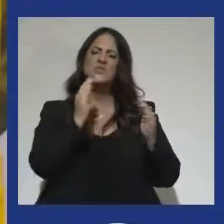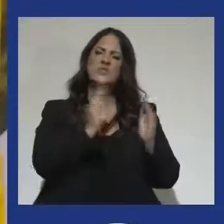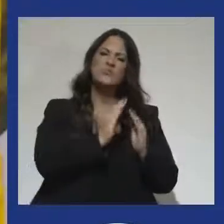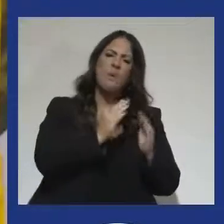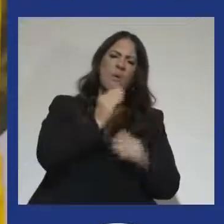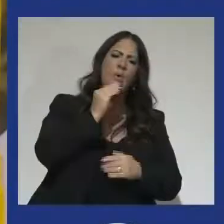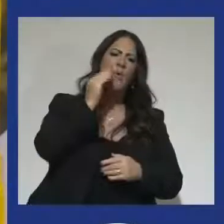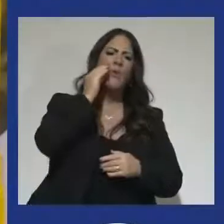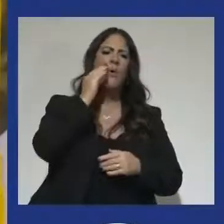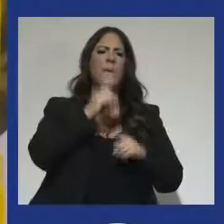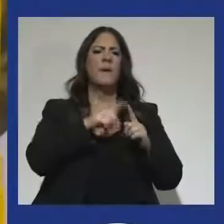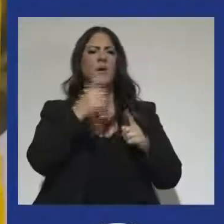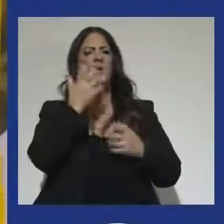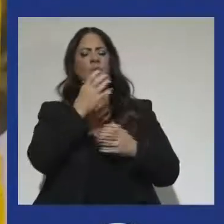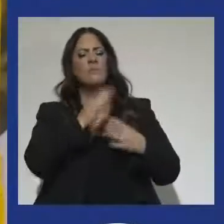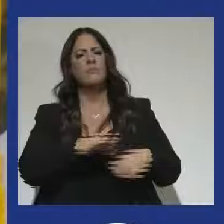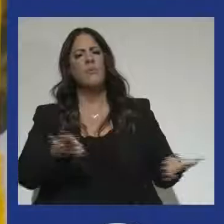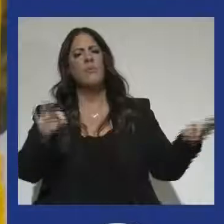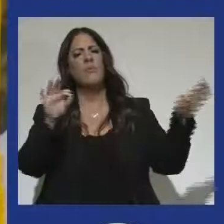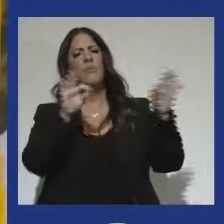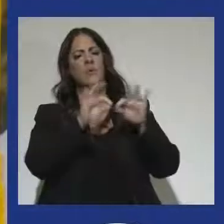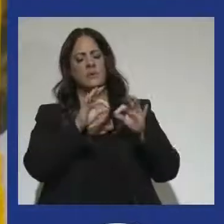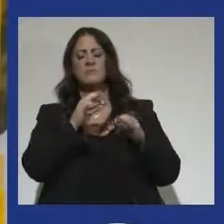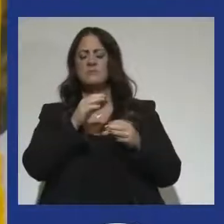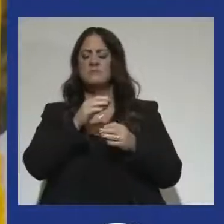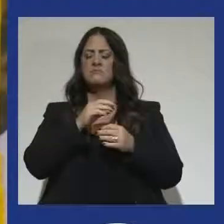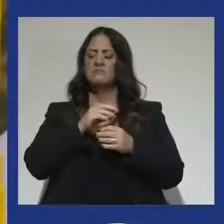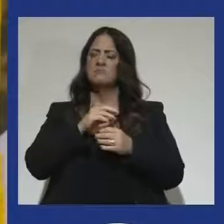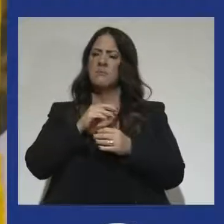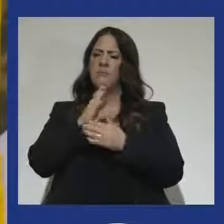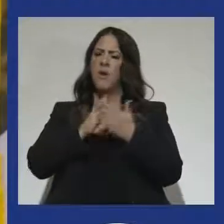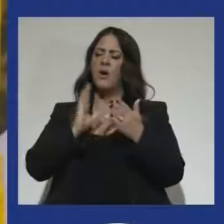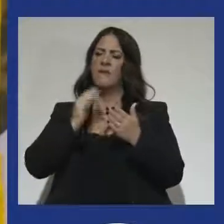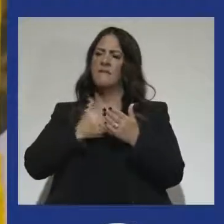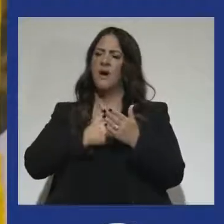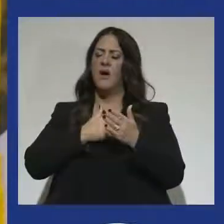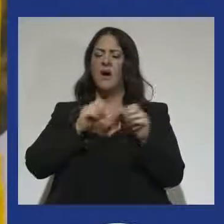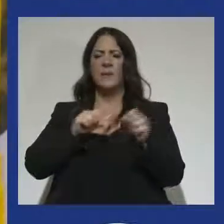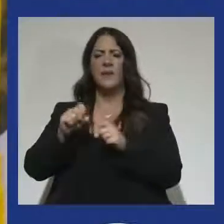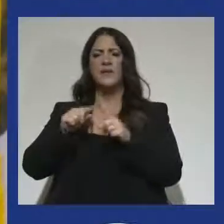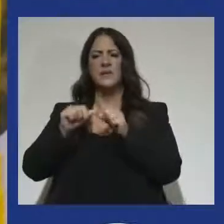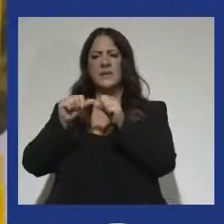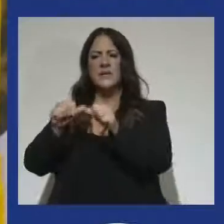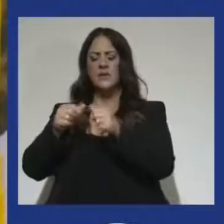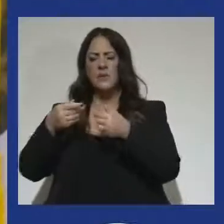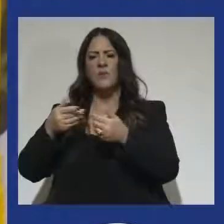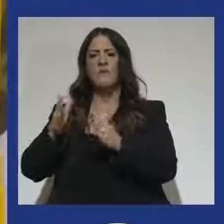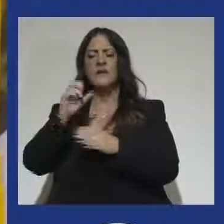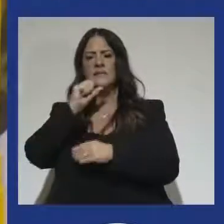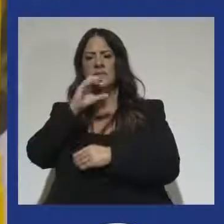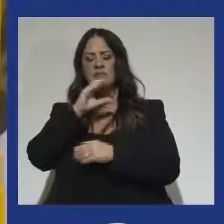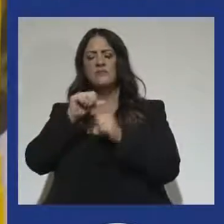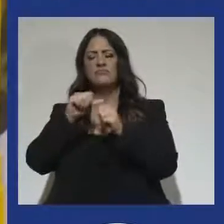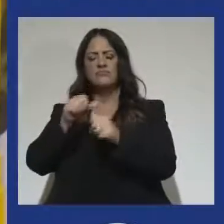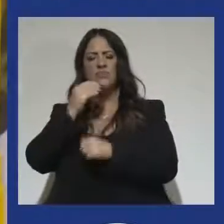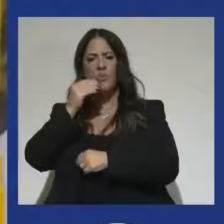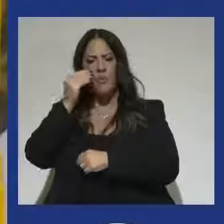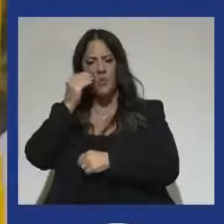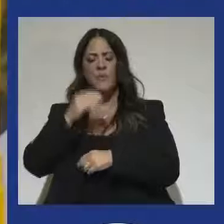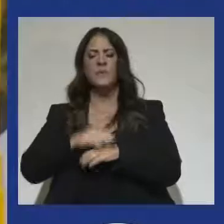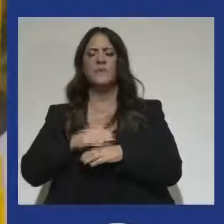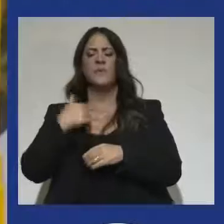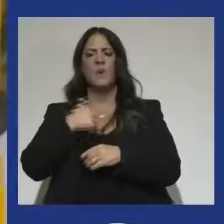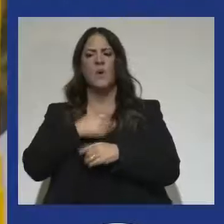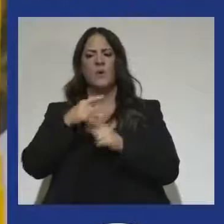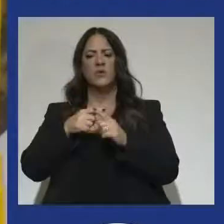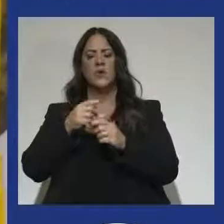that are an incredibly important a part of our senior housing continuum. And so we want to make sure and wrap around